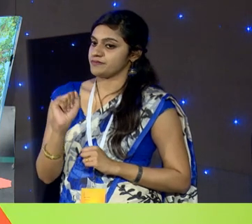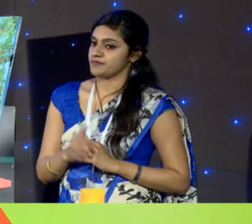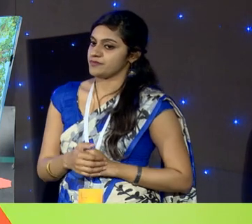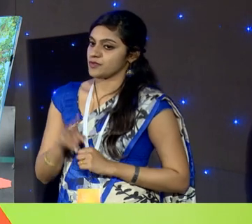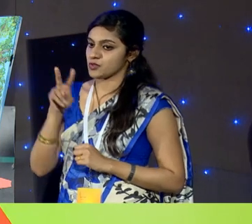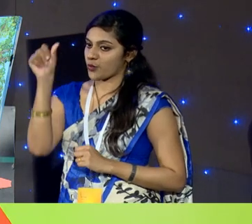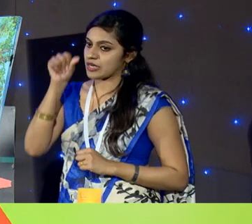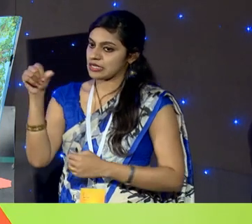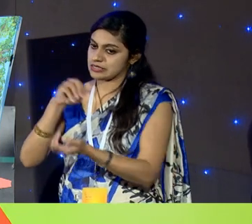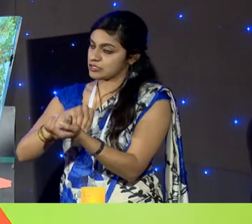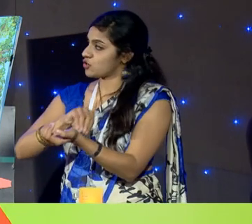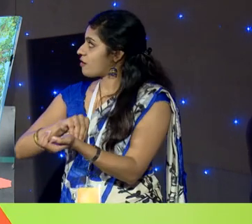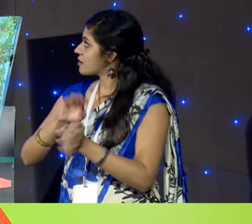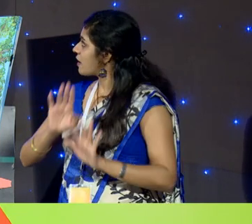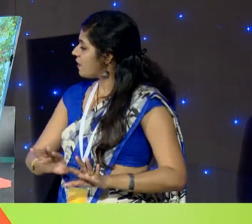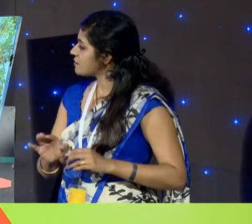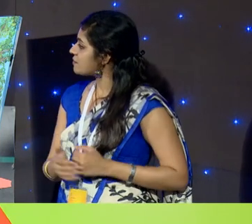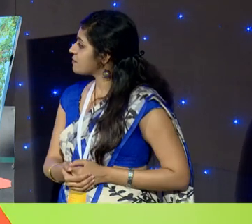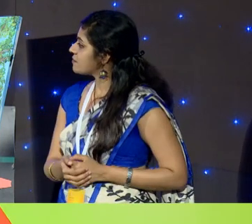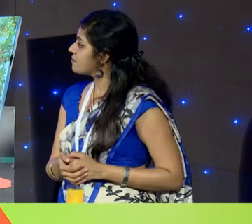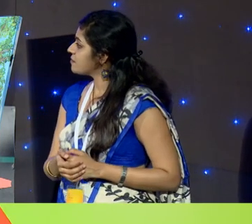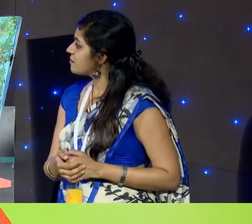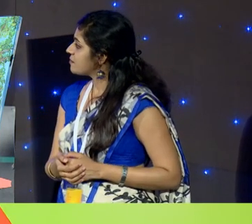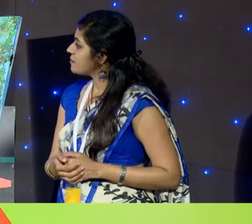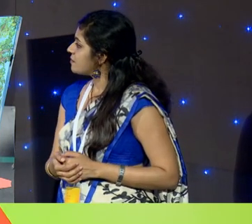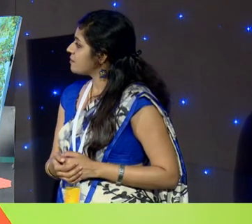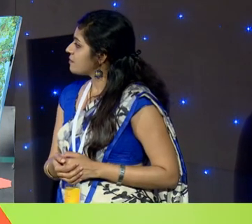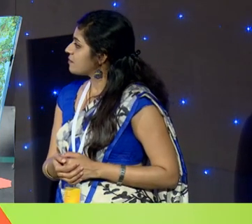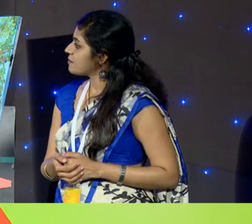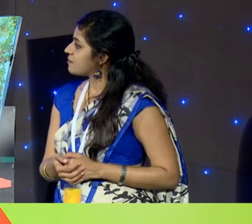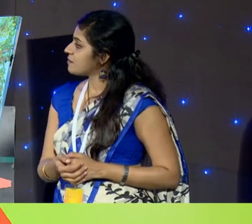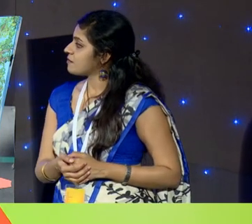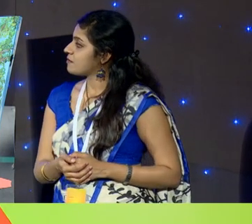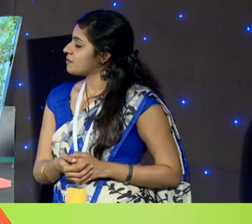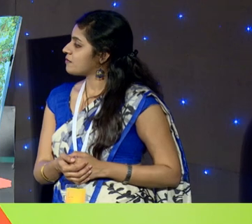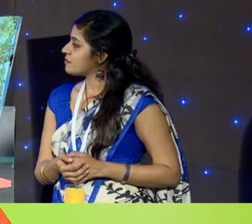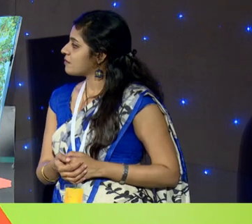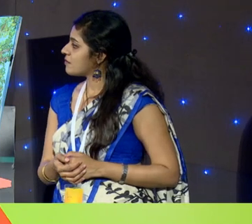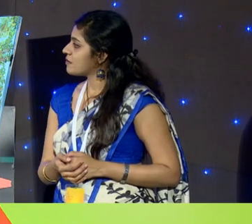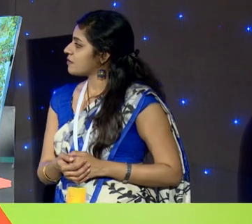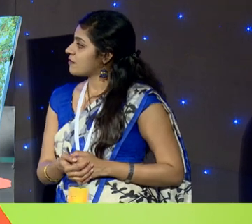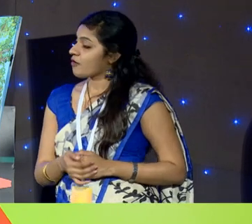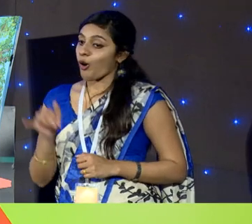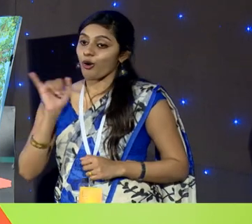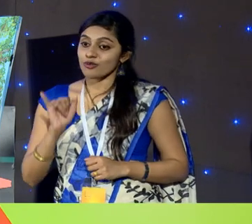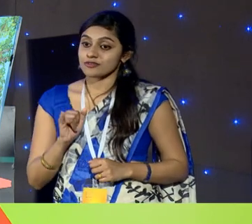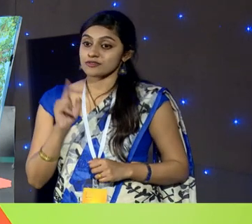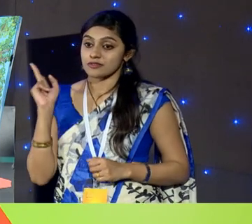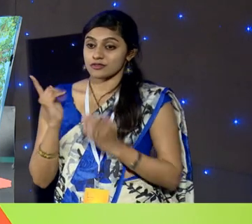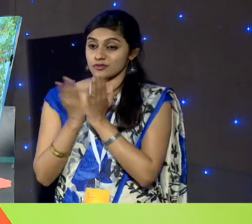And AmarJyoti has also introduced Abilympics in India, which has nothing to do with sports. It